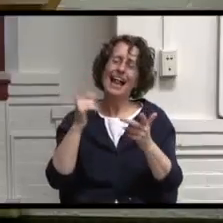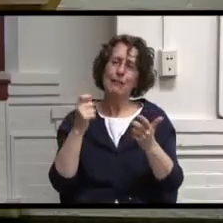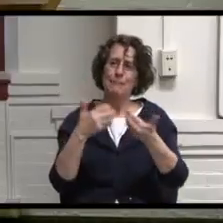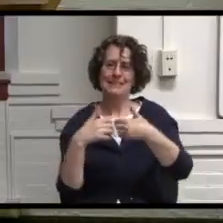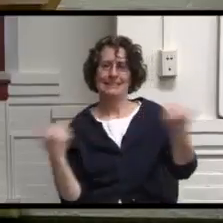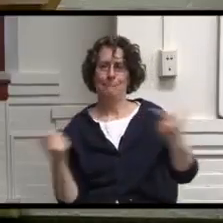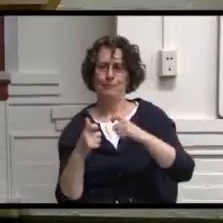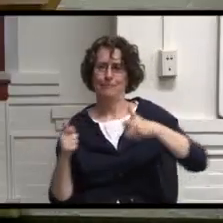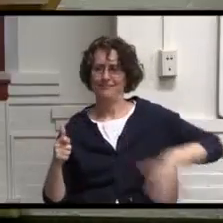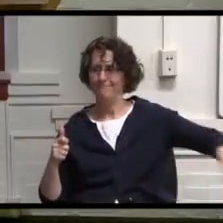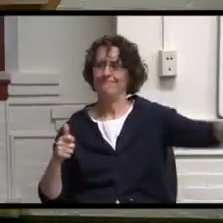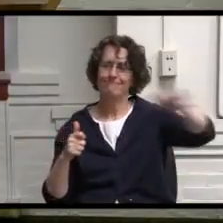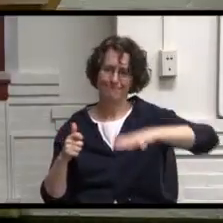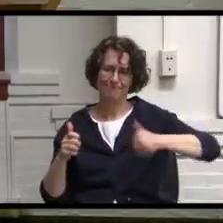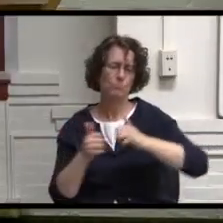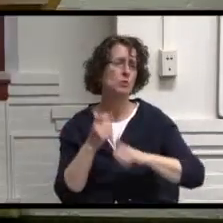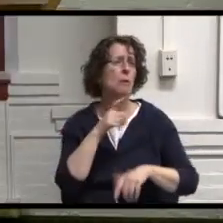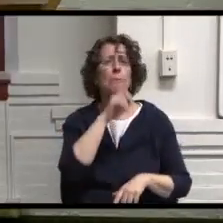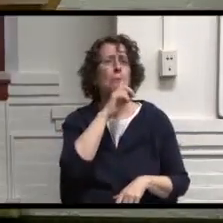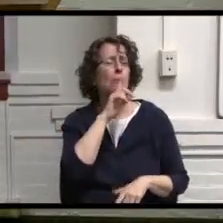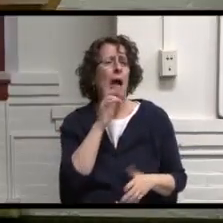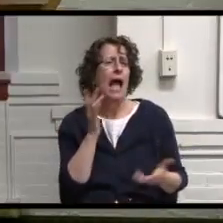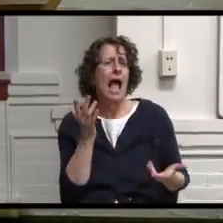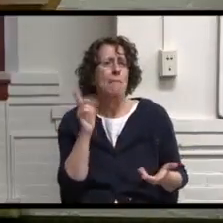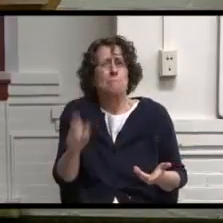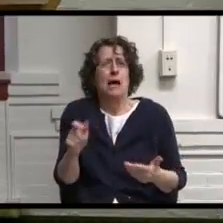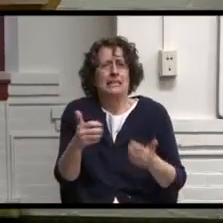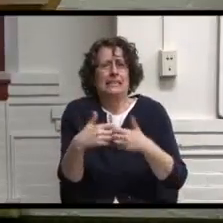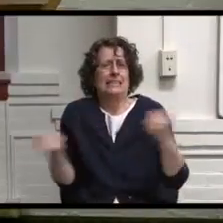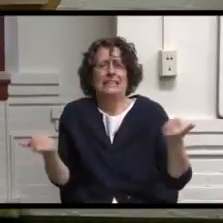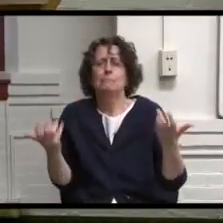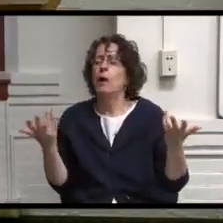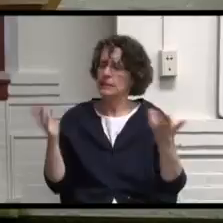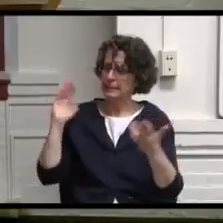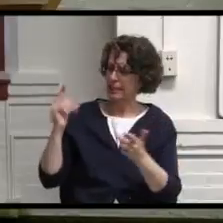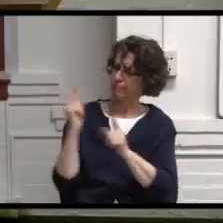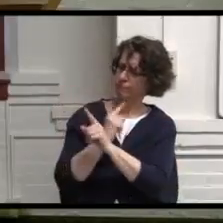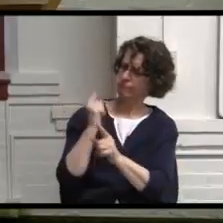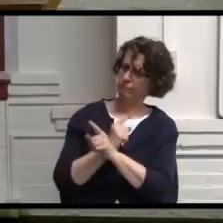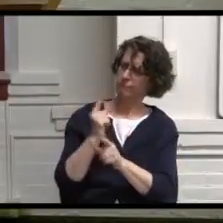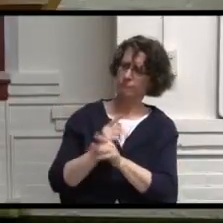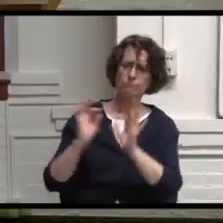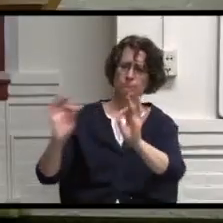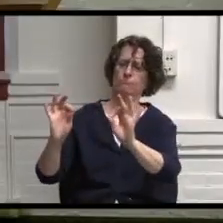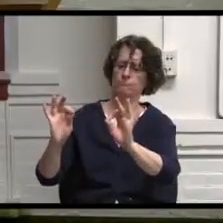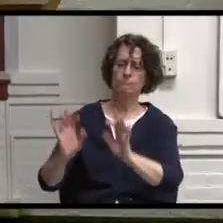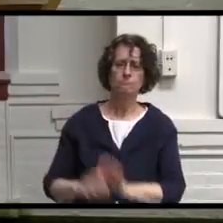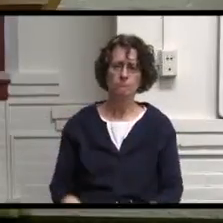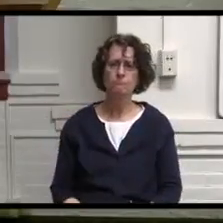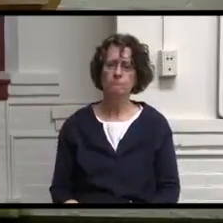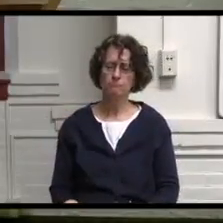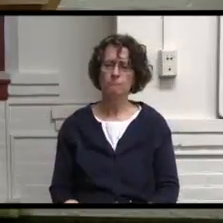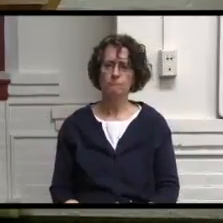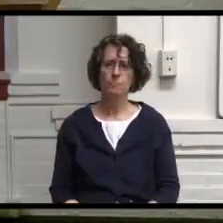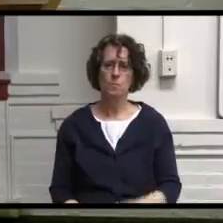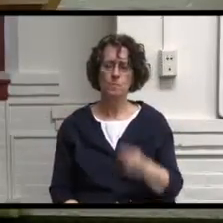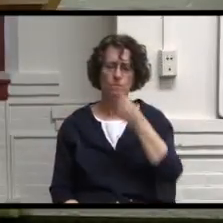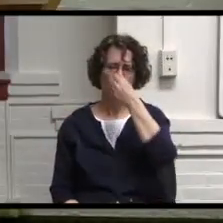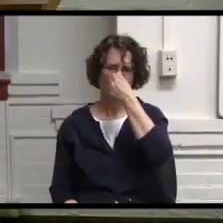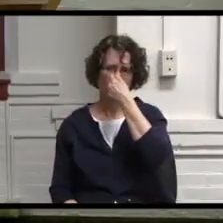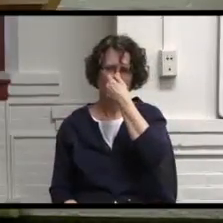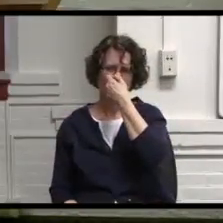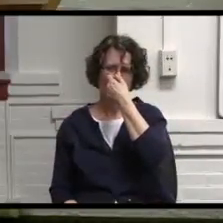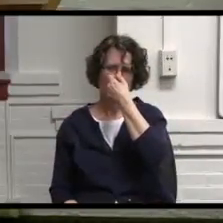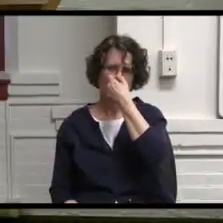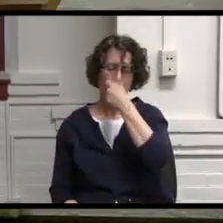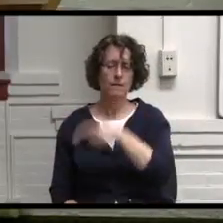others. Not that that should make any difference, but it just seemed like the natural place to have it. We would accept the